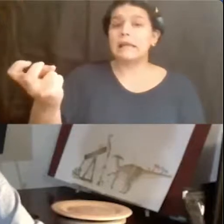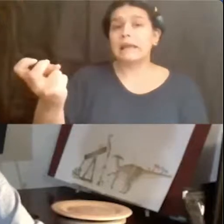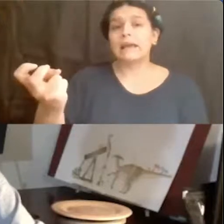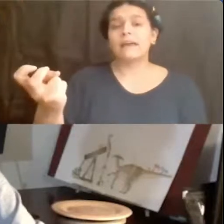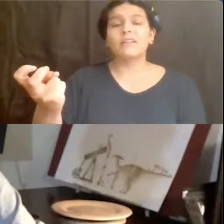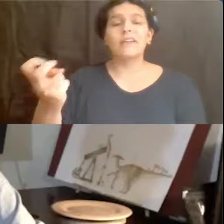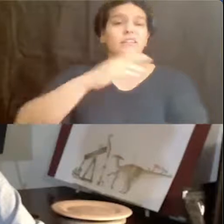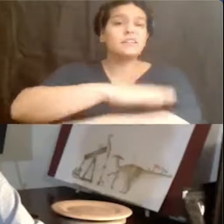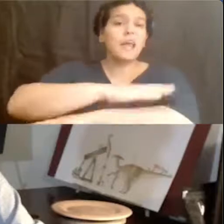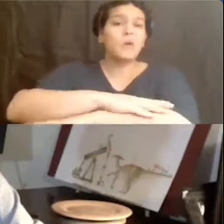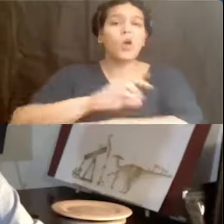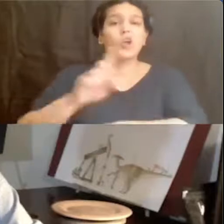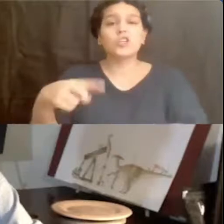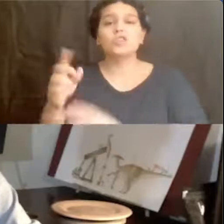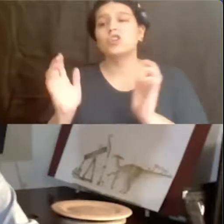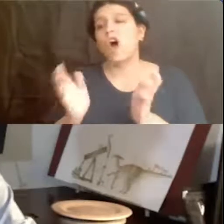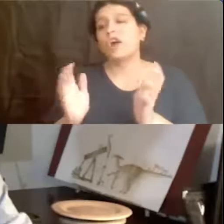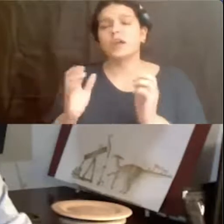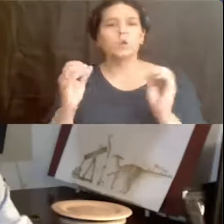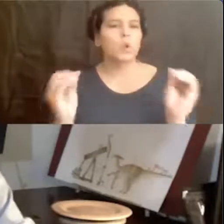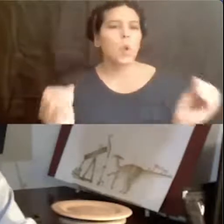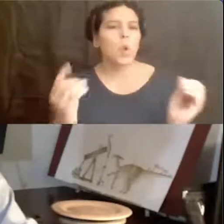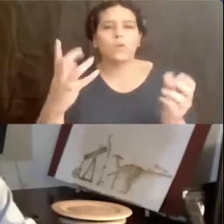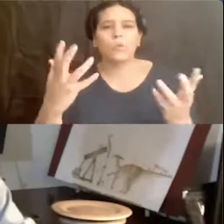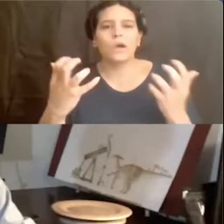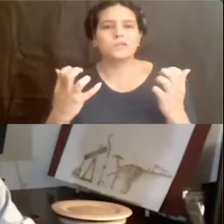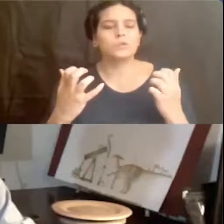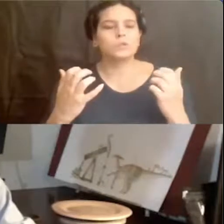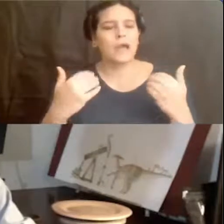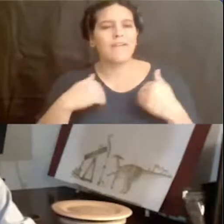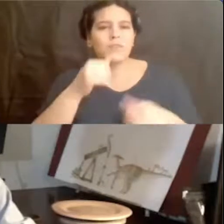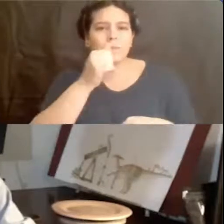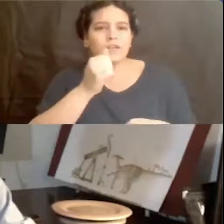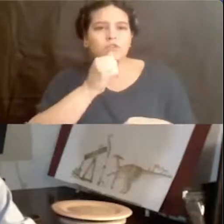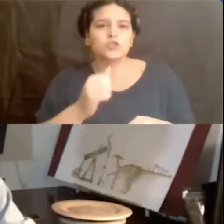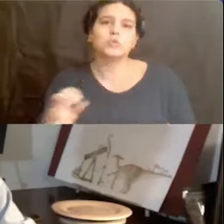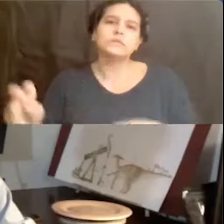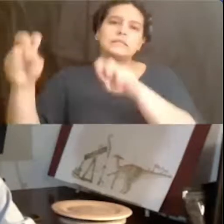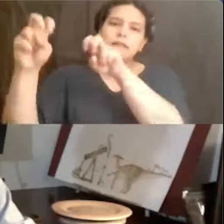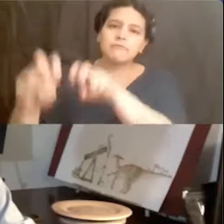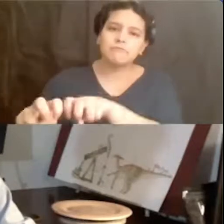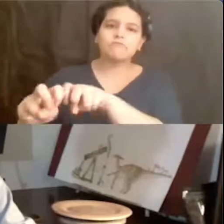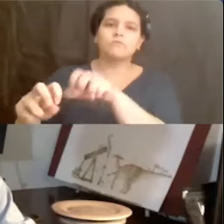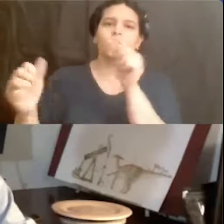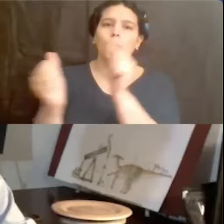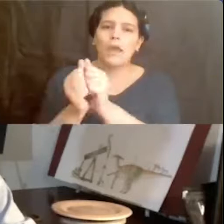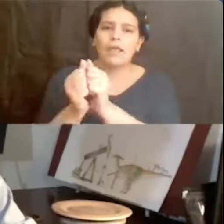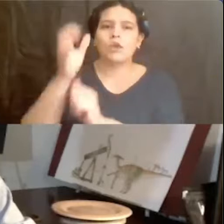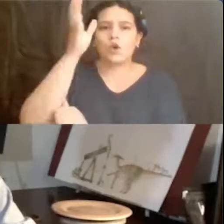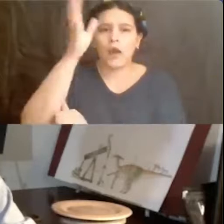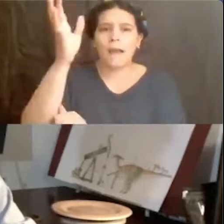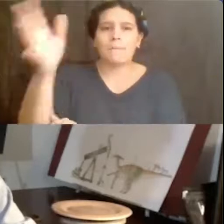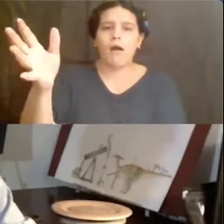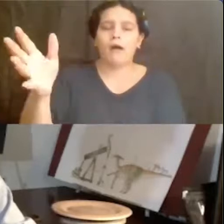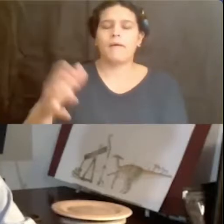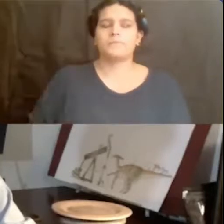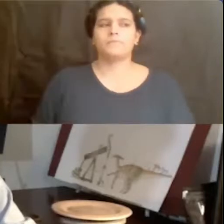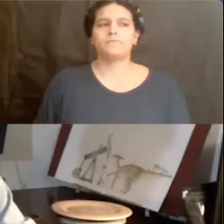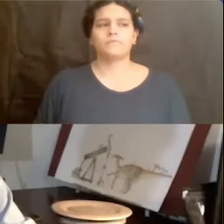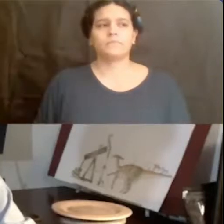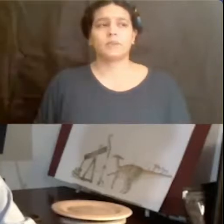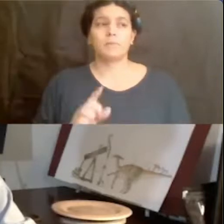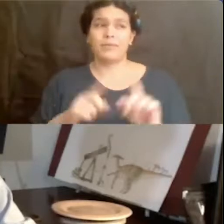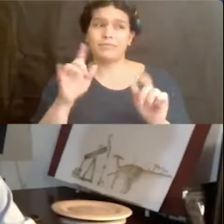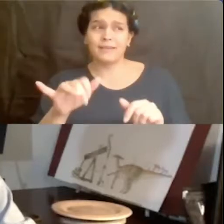talking. Nobody wants to have the patience to sit there, but I think that's where a lot of what I